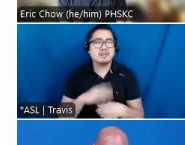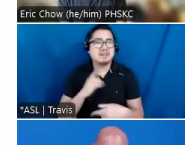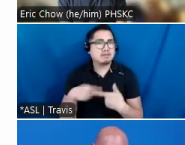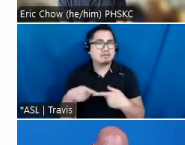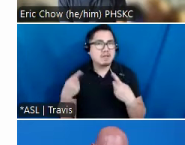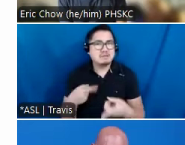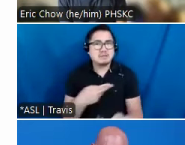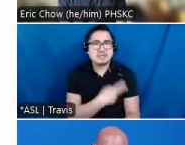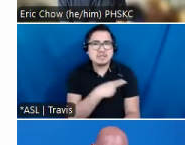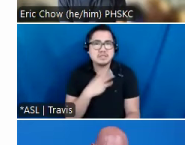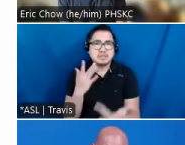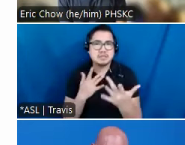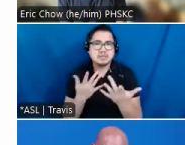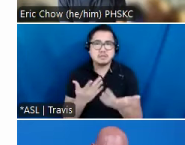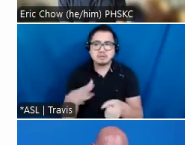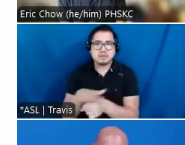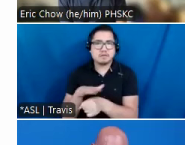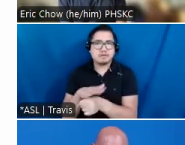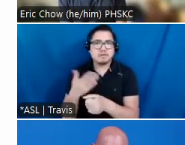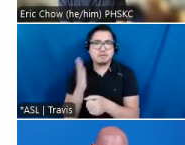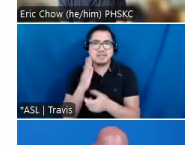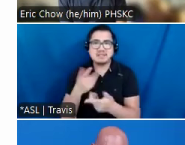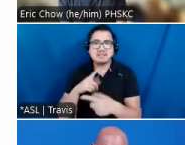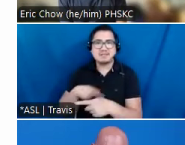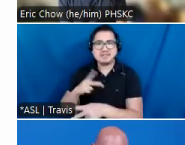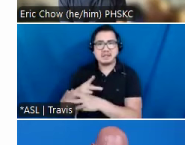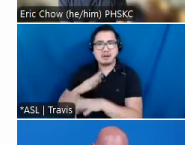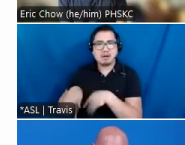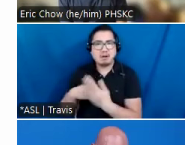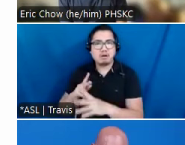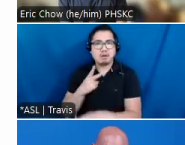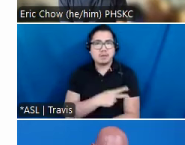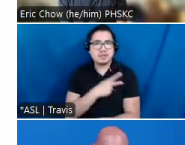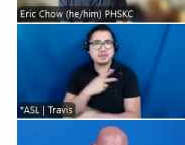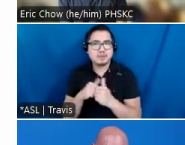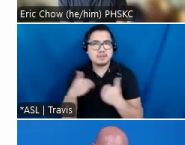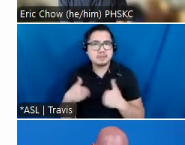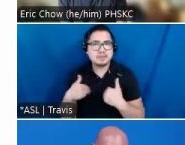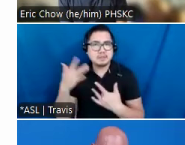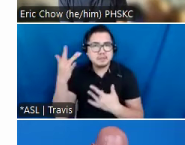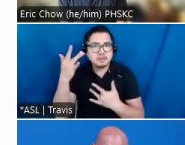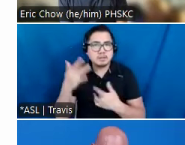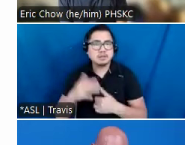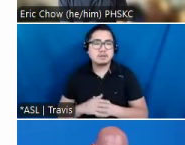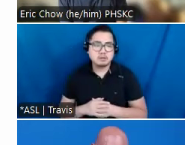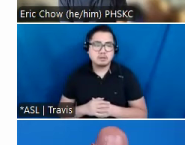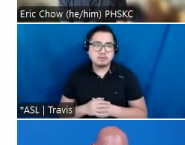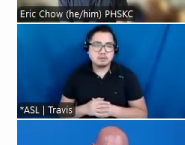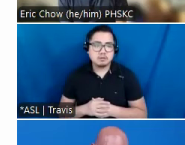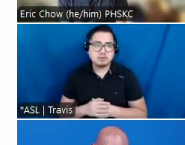hospitals had trouble taking care of all the patients who had respiratory illness. And that's something that I always